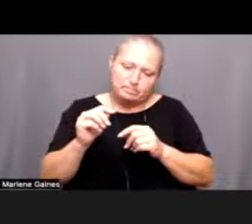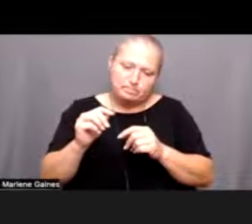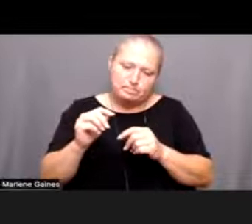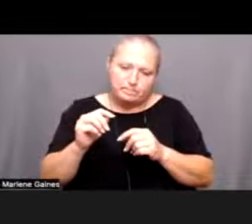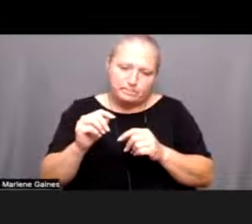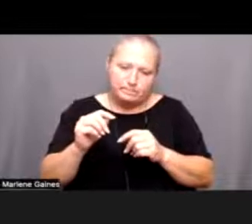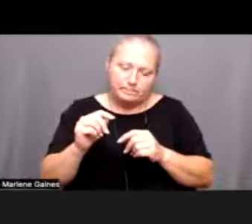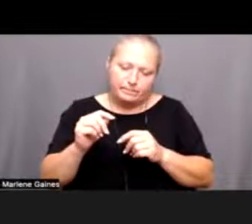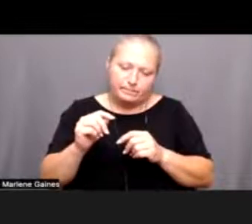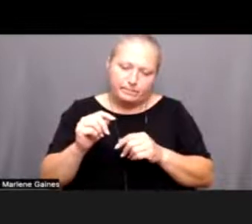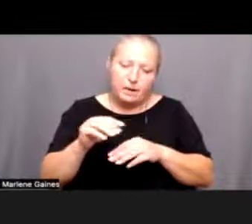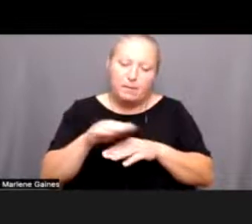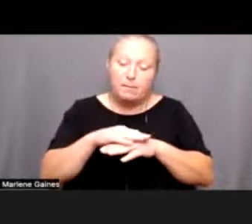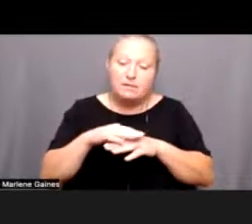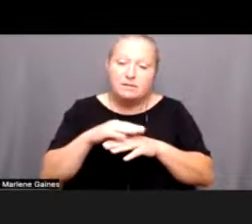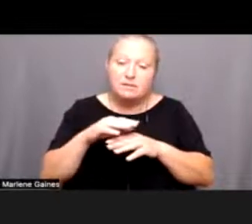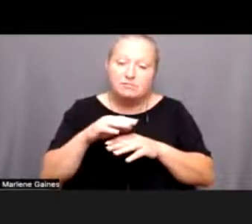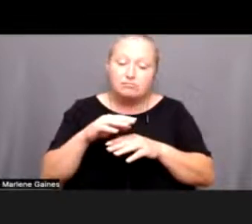basically highlighting or